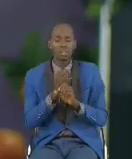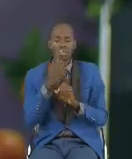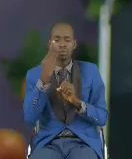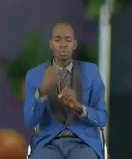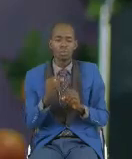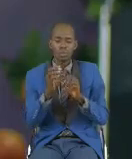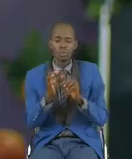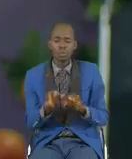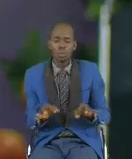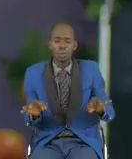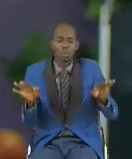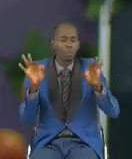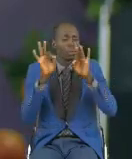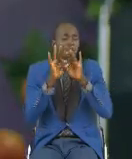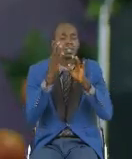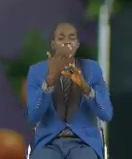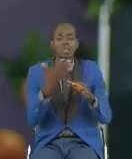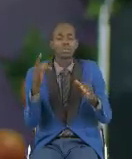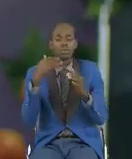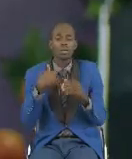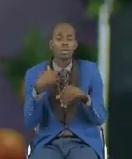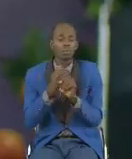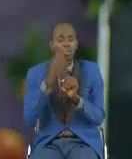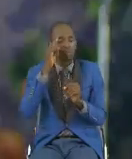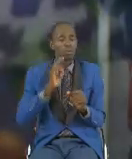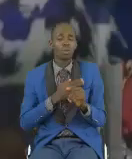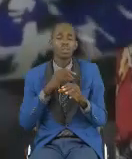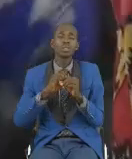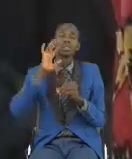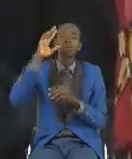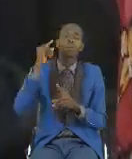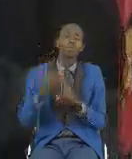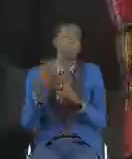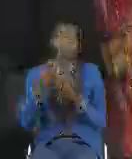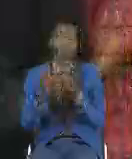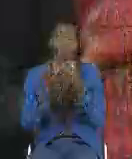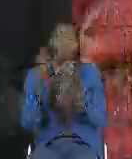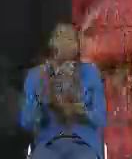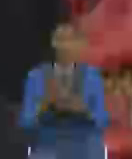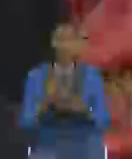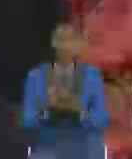you've made for us in your word, in Jesus' name.